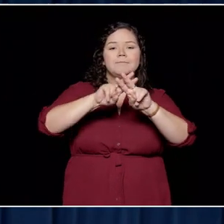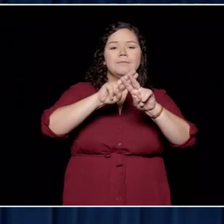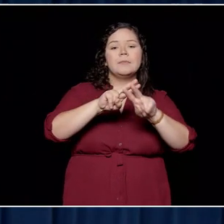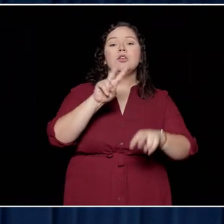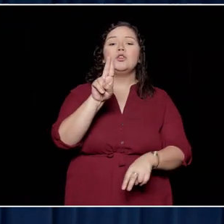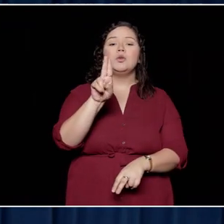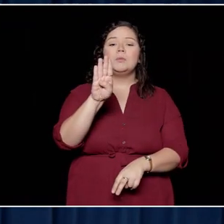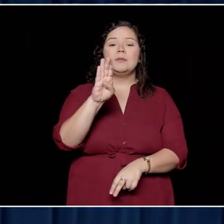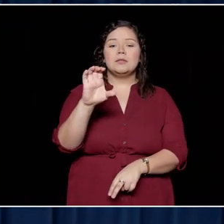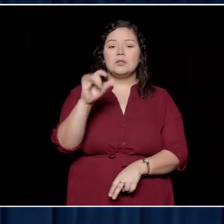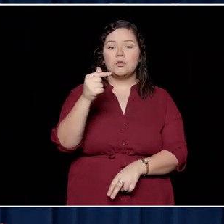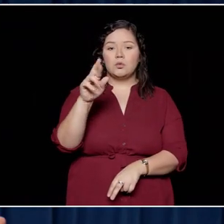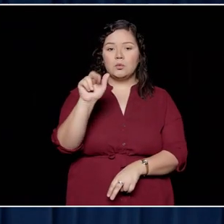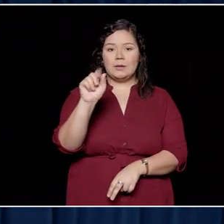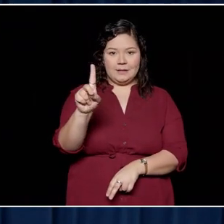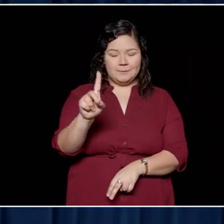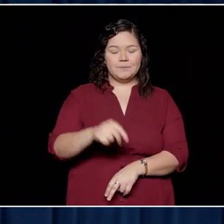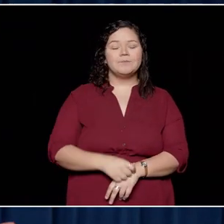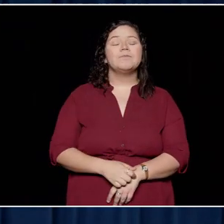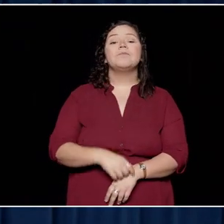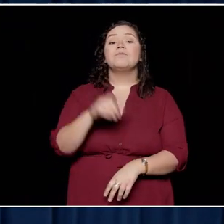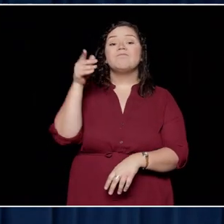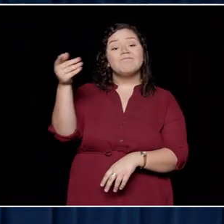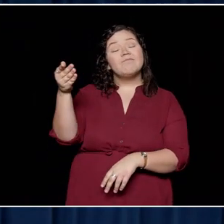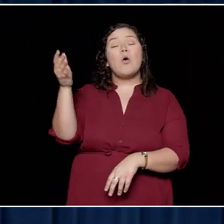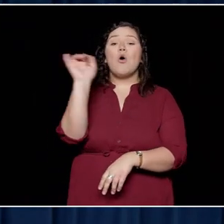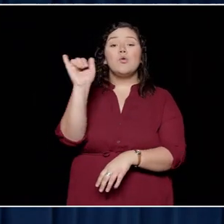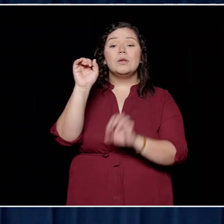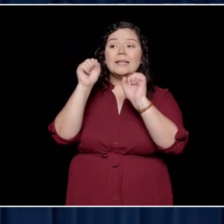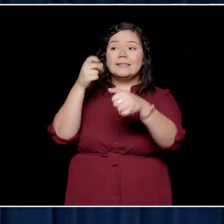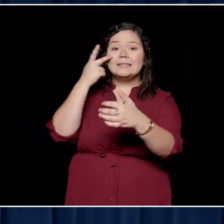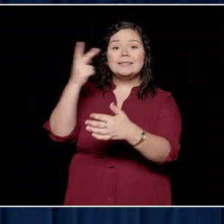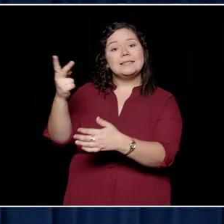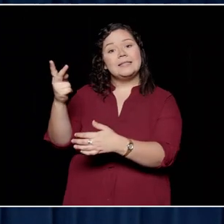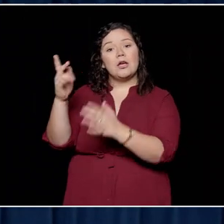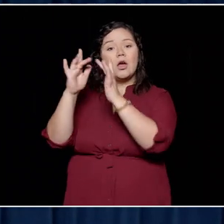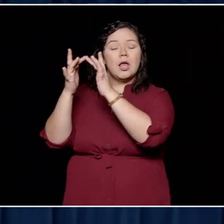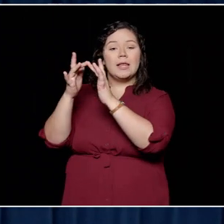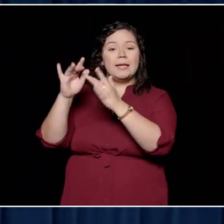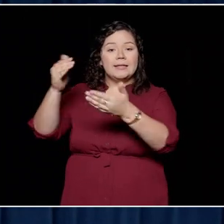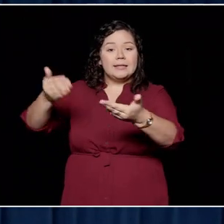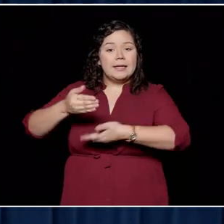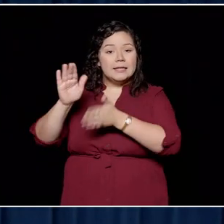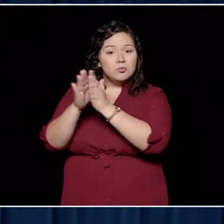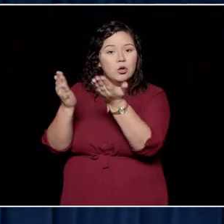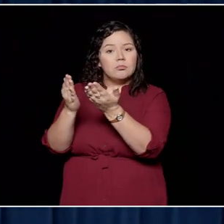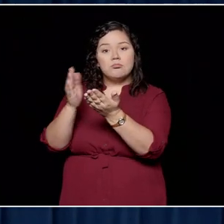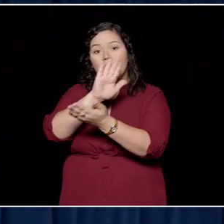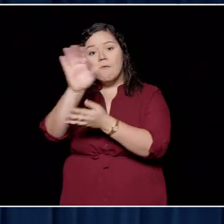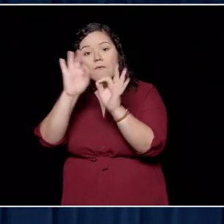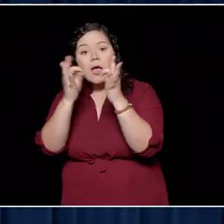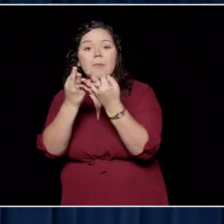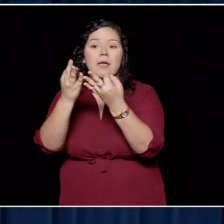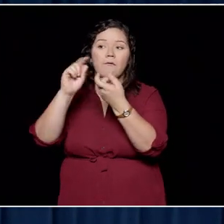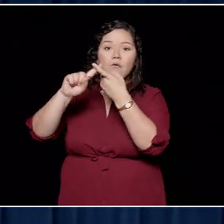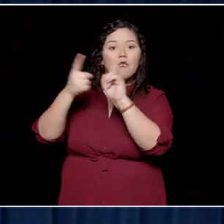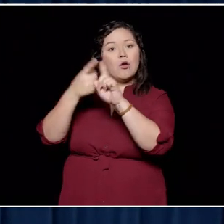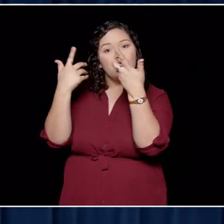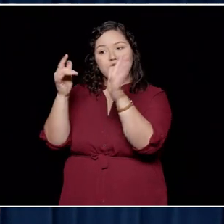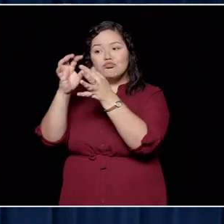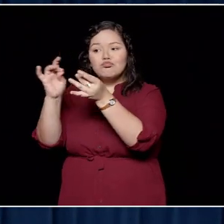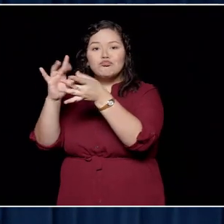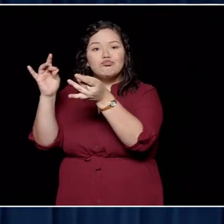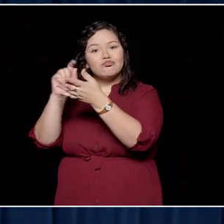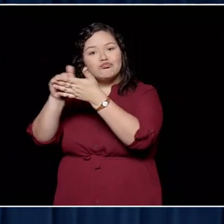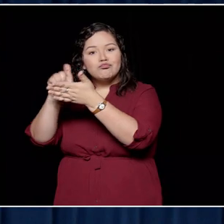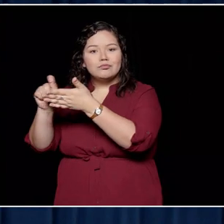#UBCGrad. From there, you can also read the digital guestbook your family and friends have written tributes in. Download